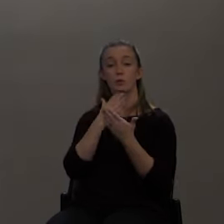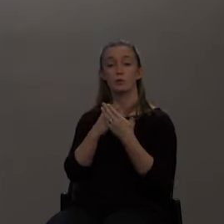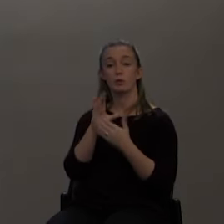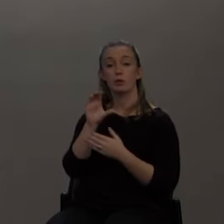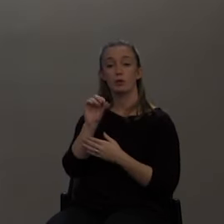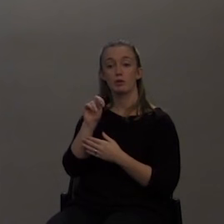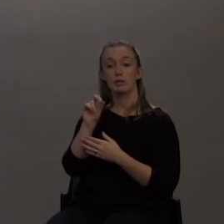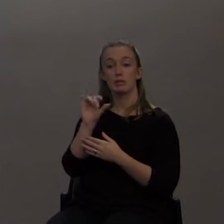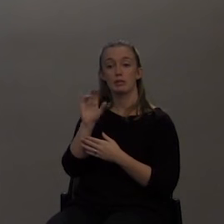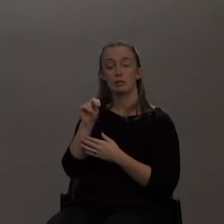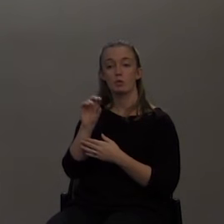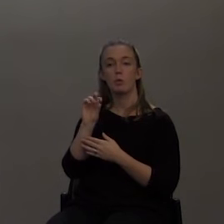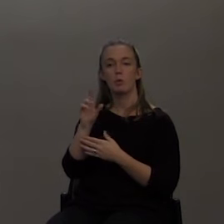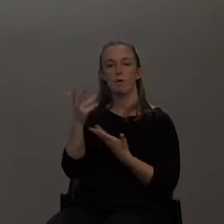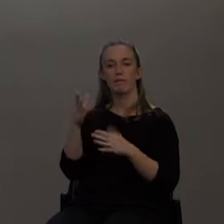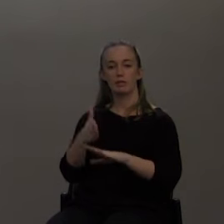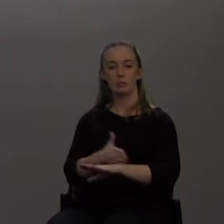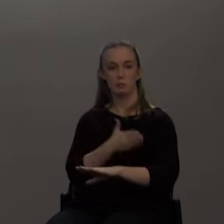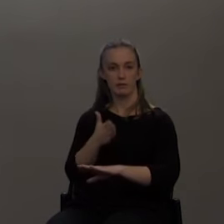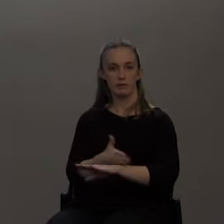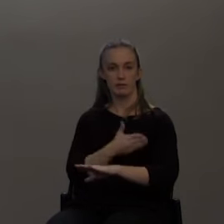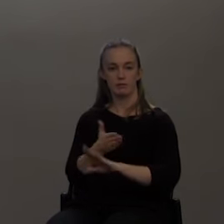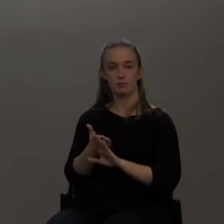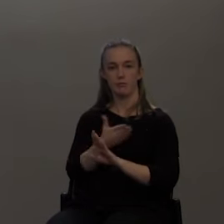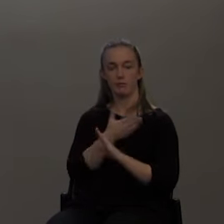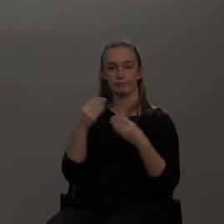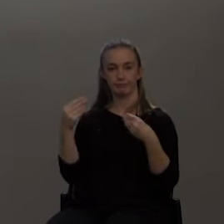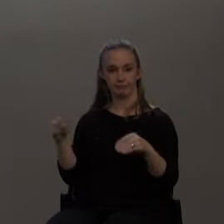has been renovated prior to it going on the market.